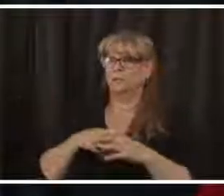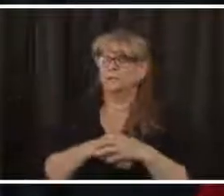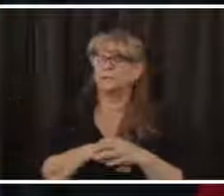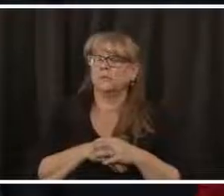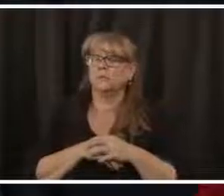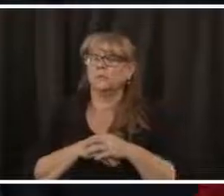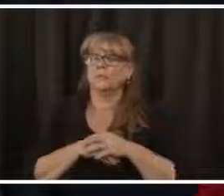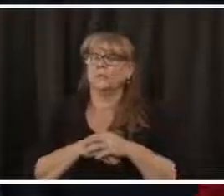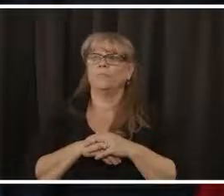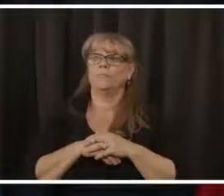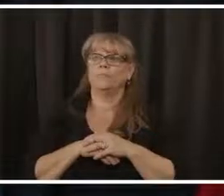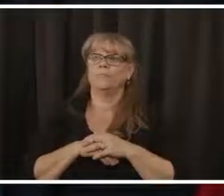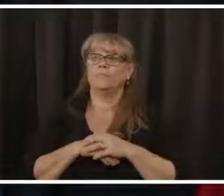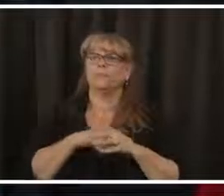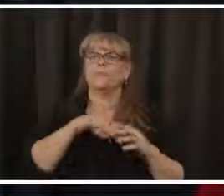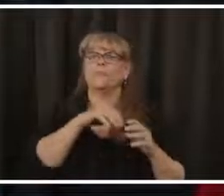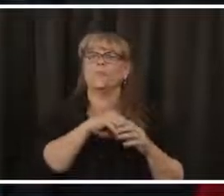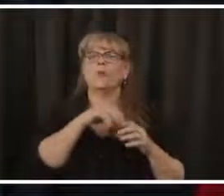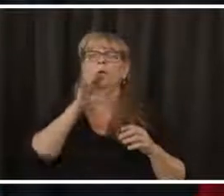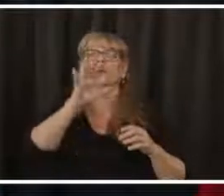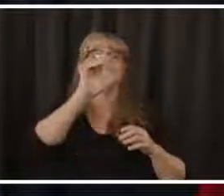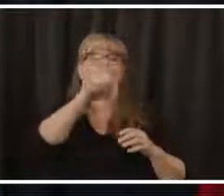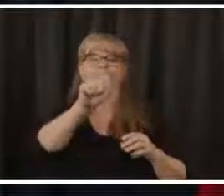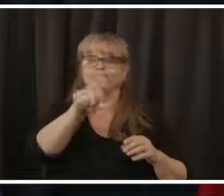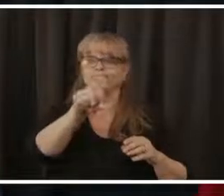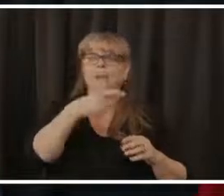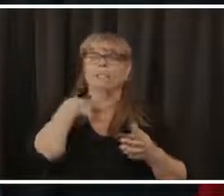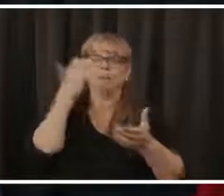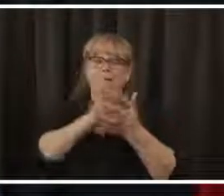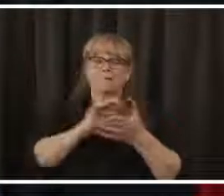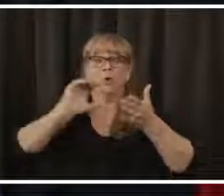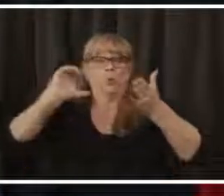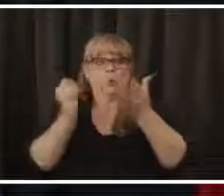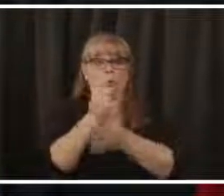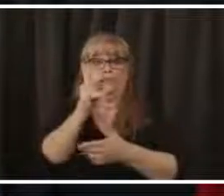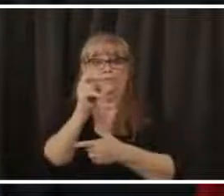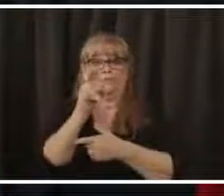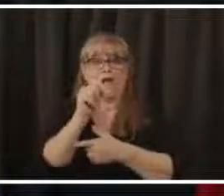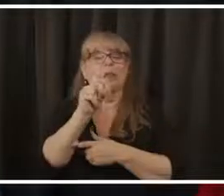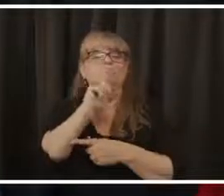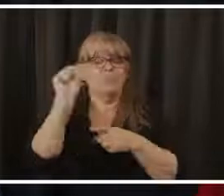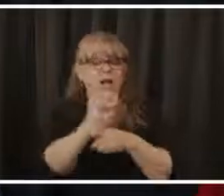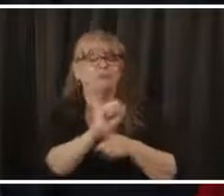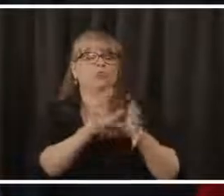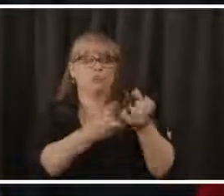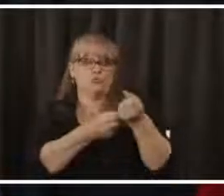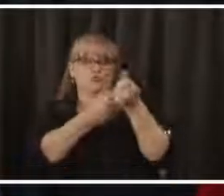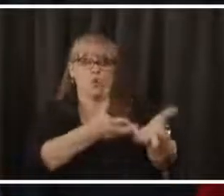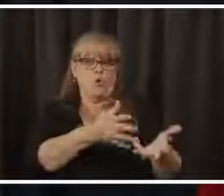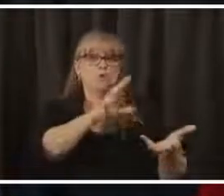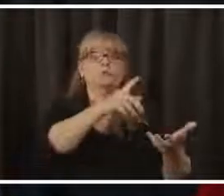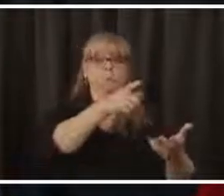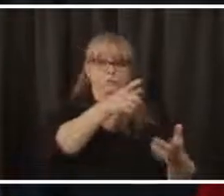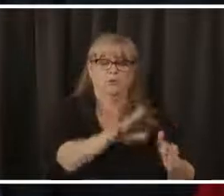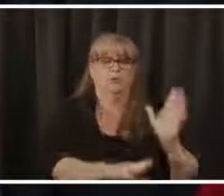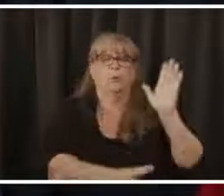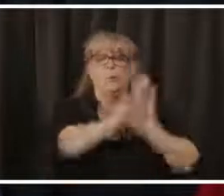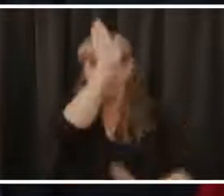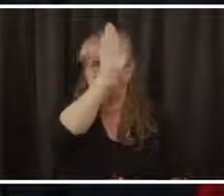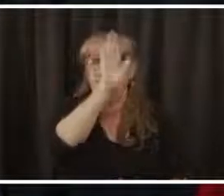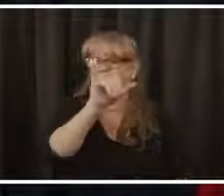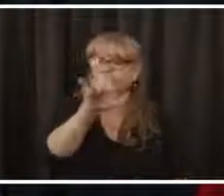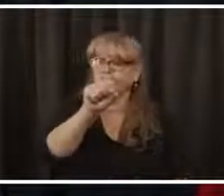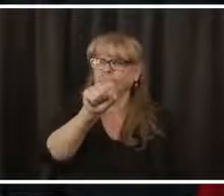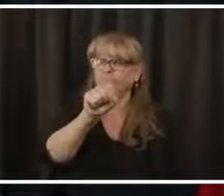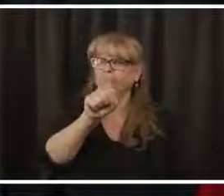Yes, so we certainly do believe that variants are contributing to increasing hospitalization rates that we are seeing. We know that particularly